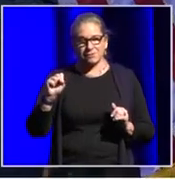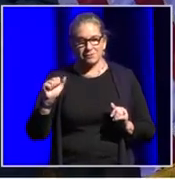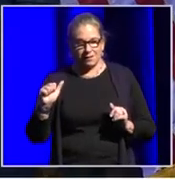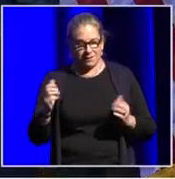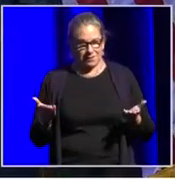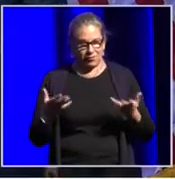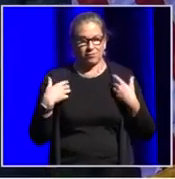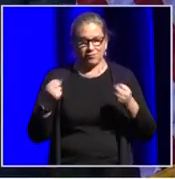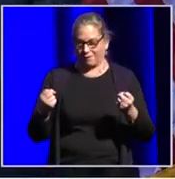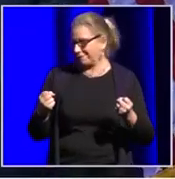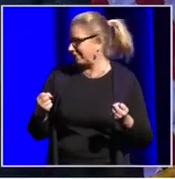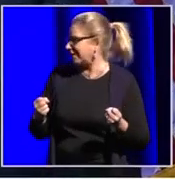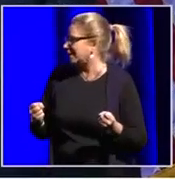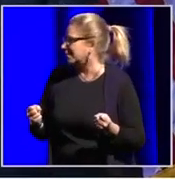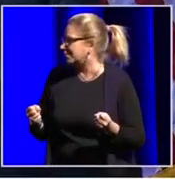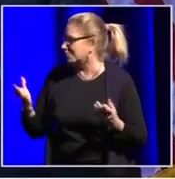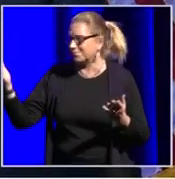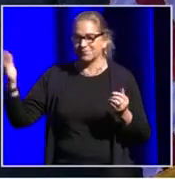there.